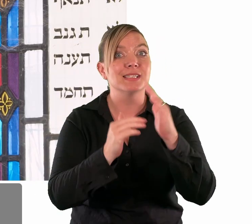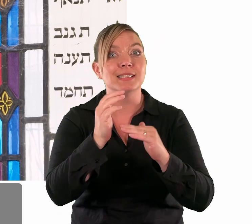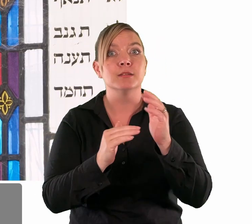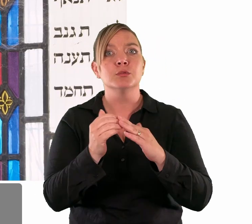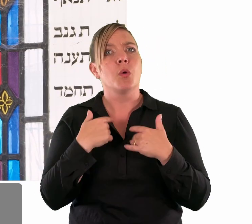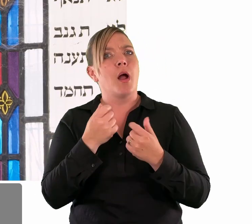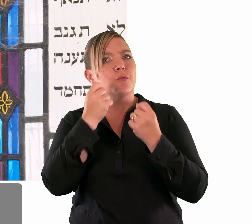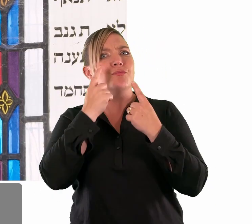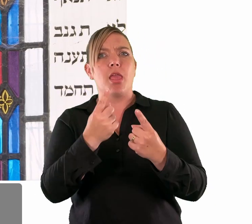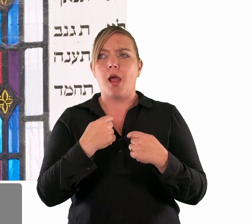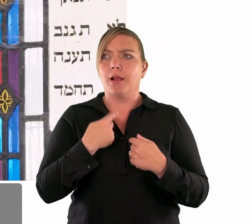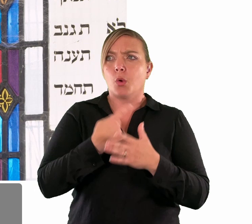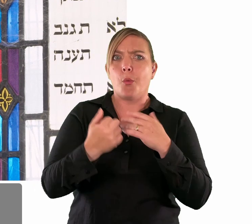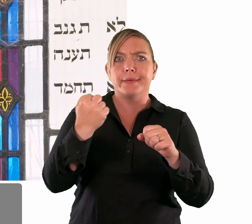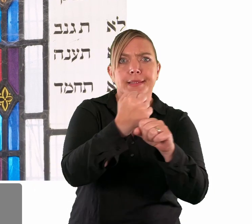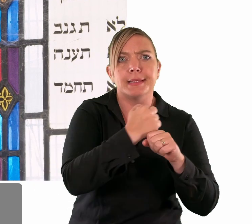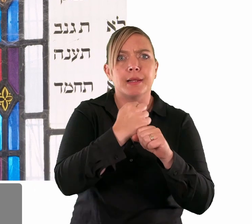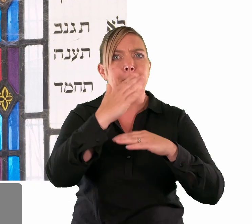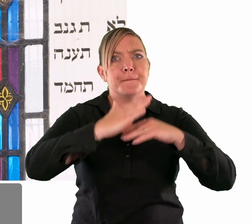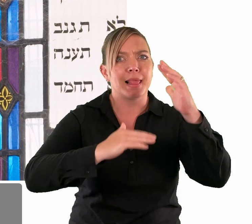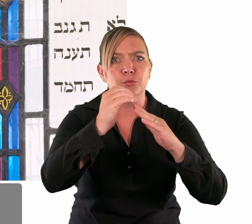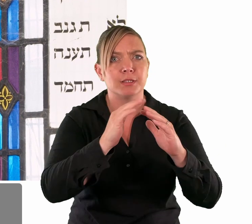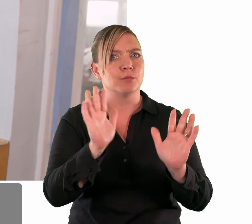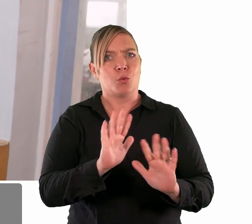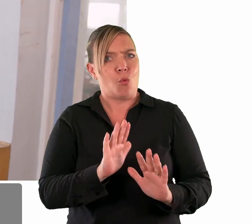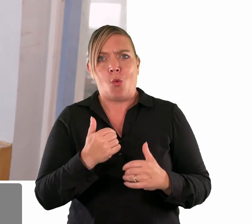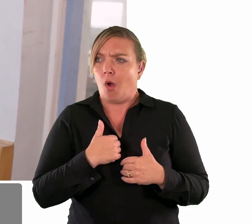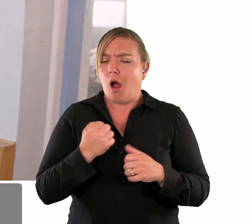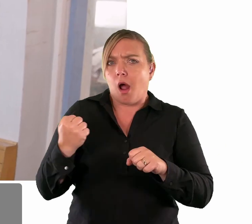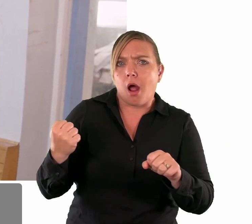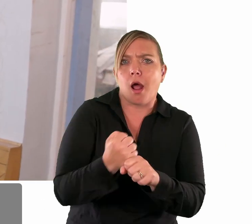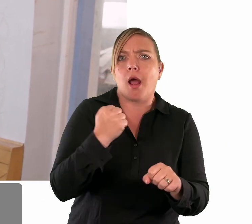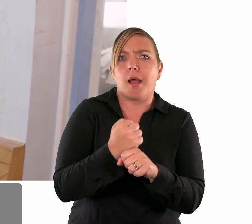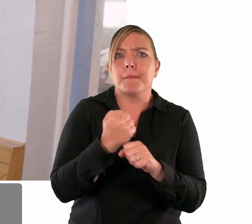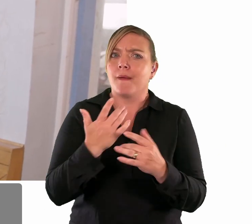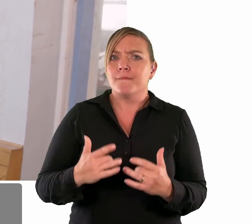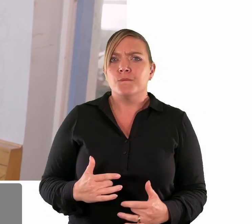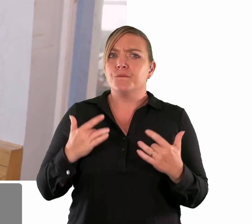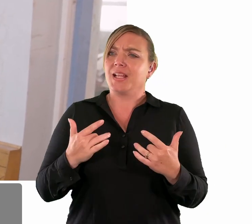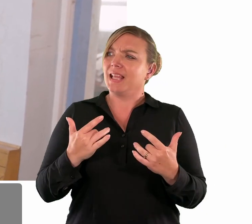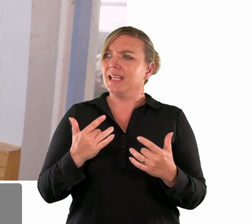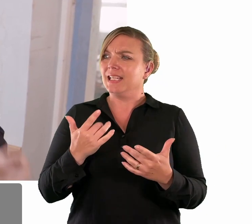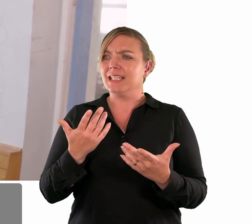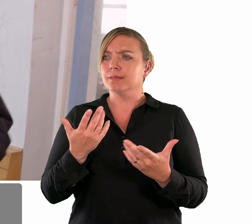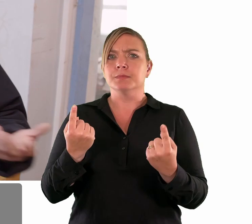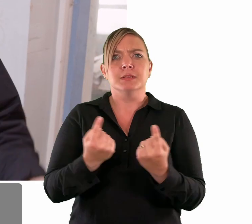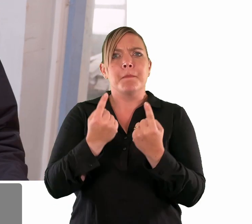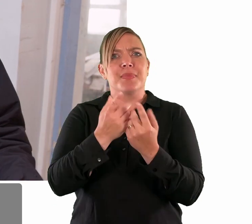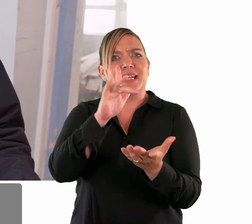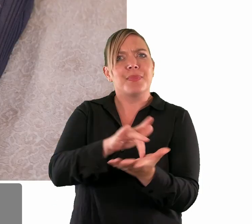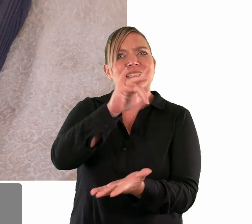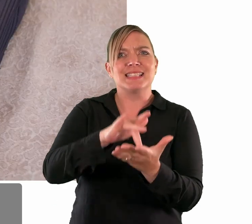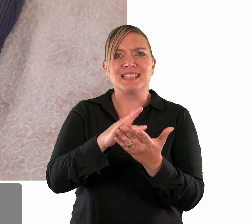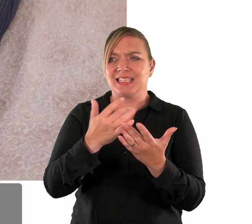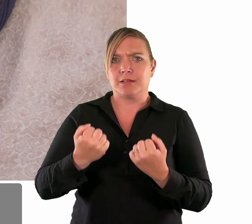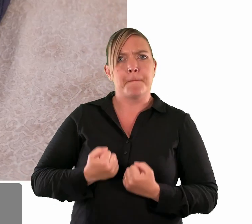it's also restoring a sense in the city of something that's belonged to it, and now we bring it back,